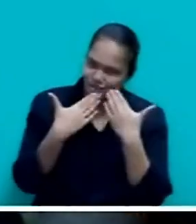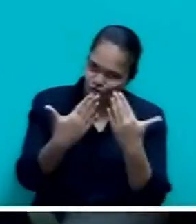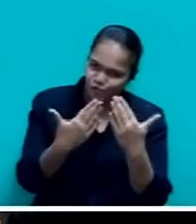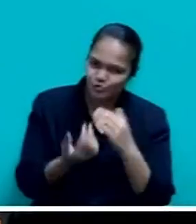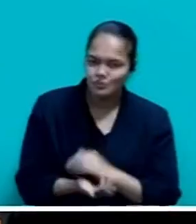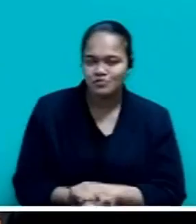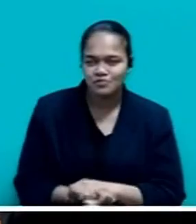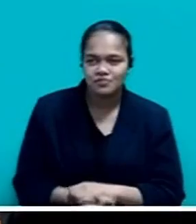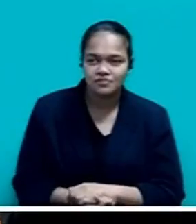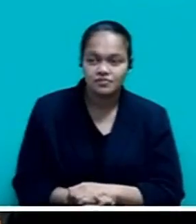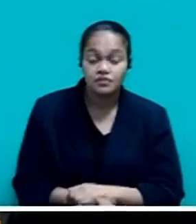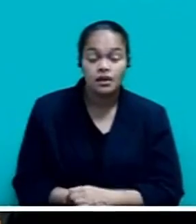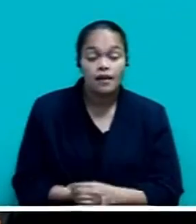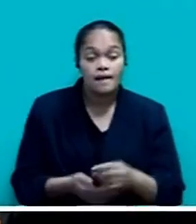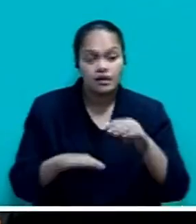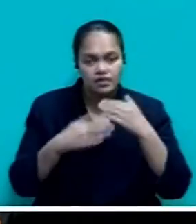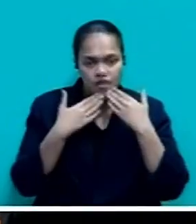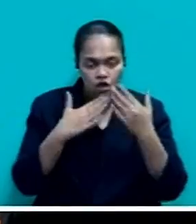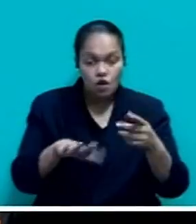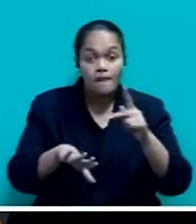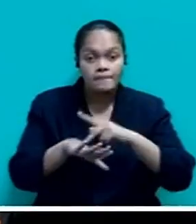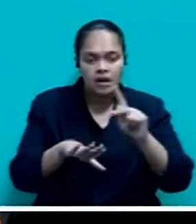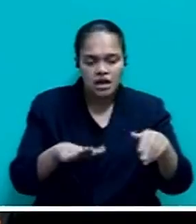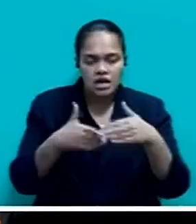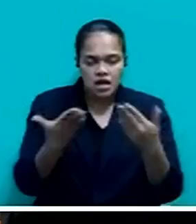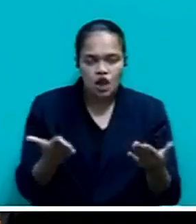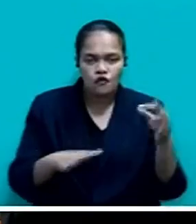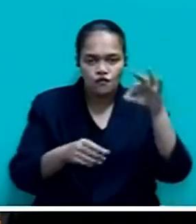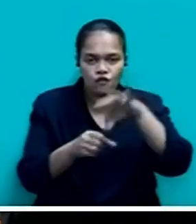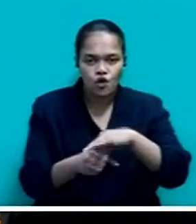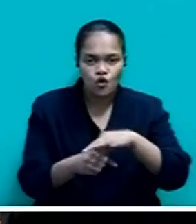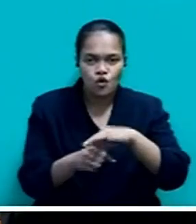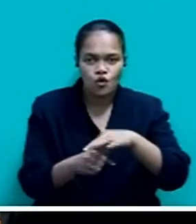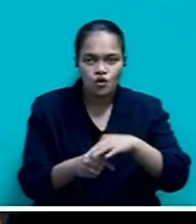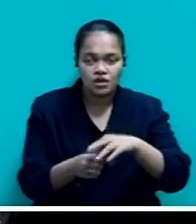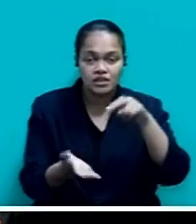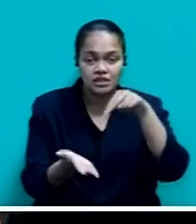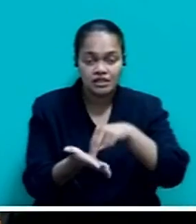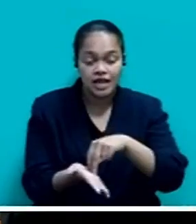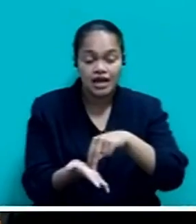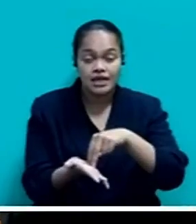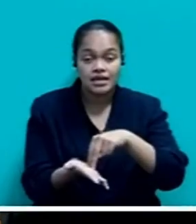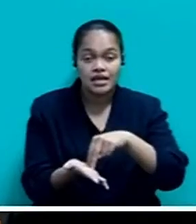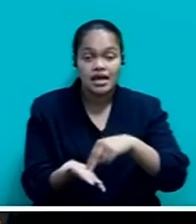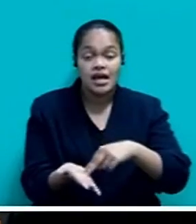you. Parliament will now vote. The question is, pursuant to Standing Orders 51,